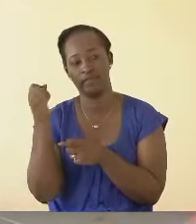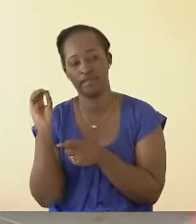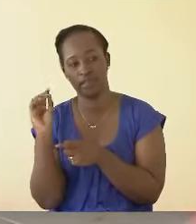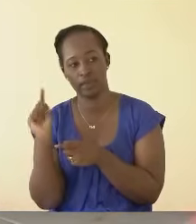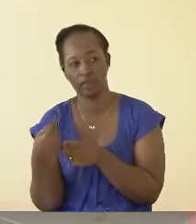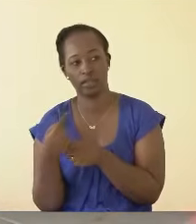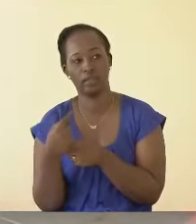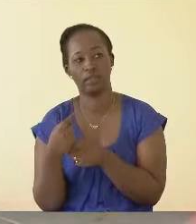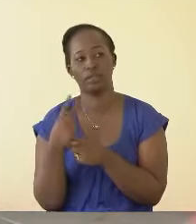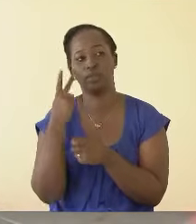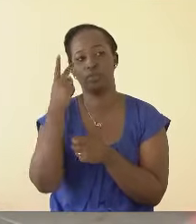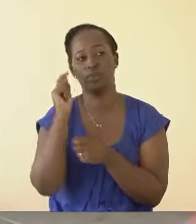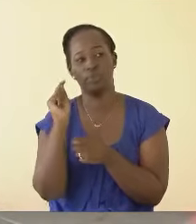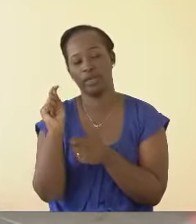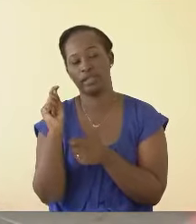2,550,000,